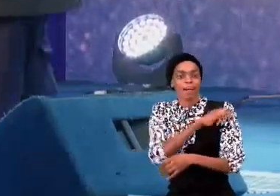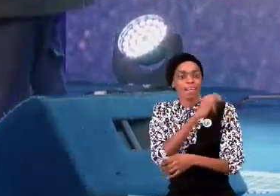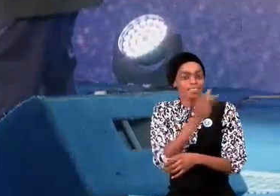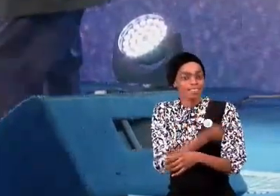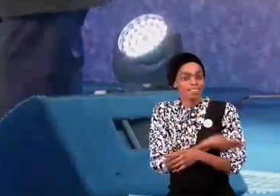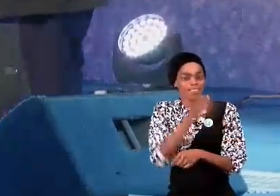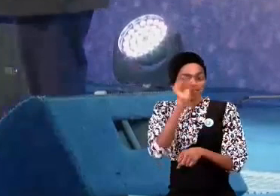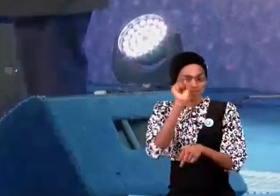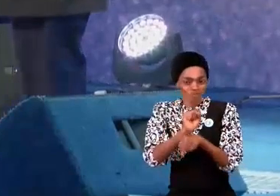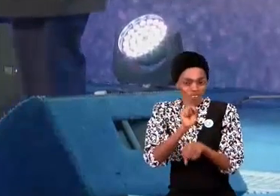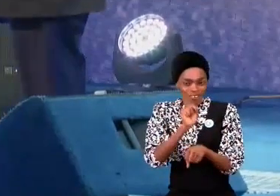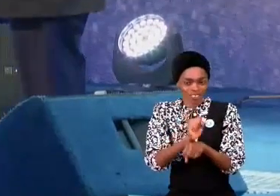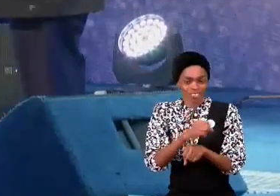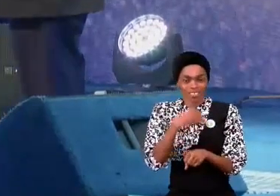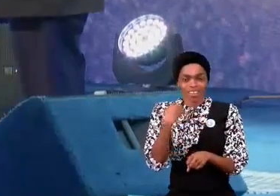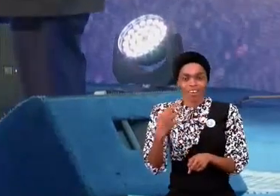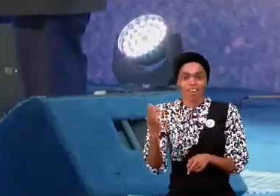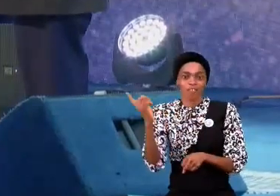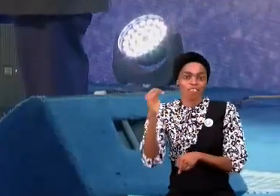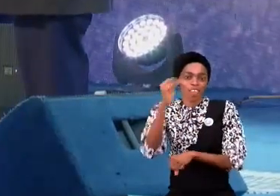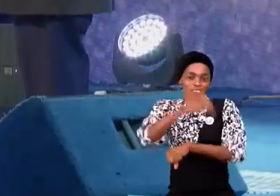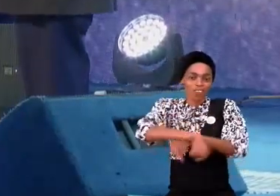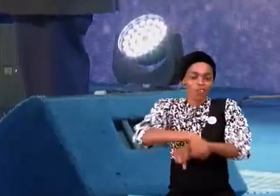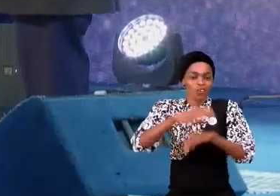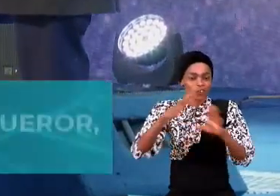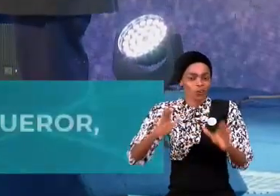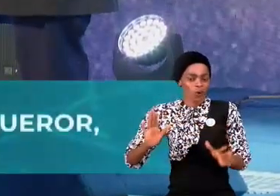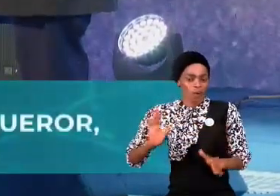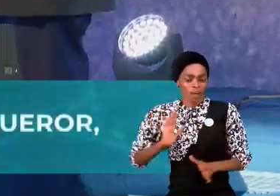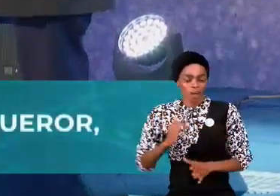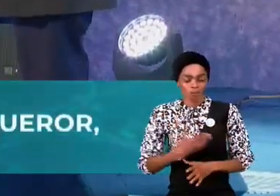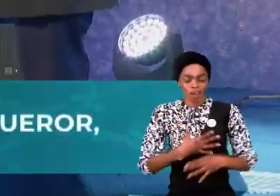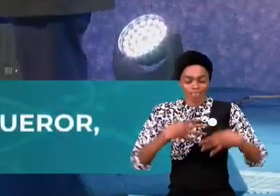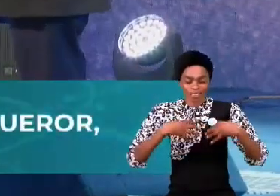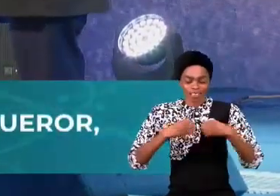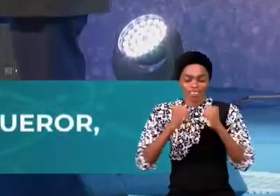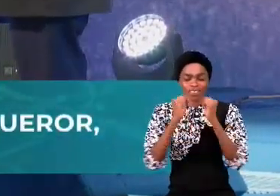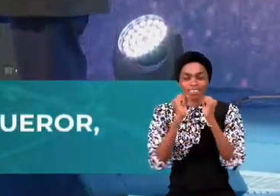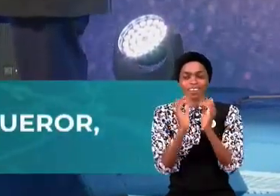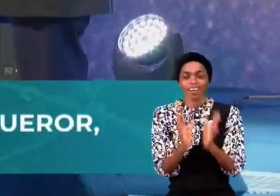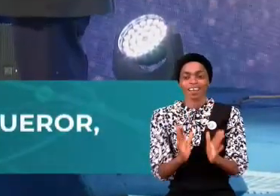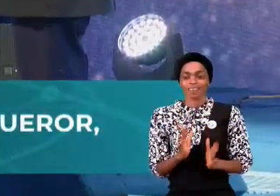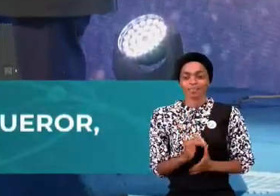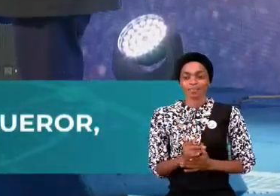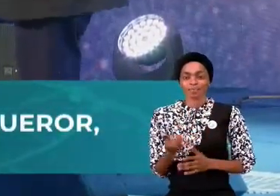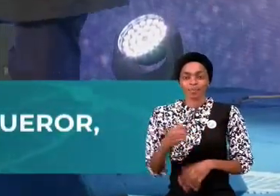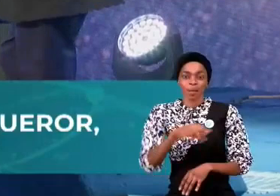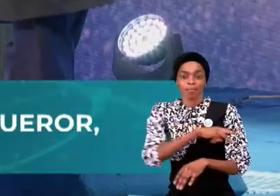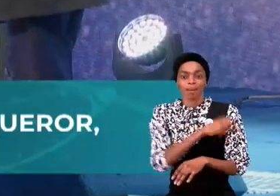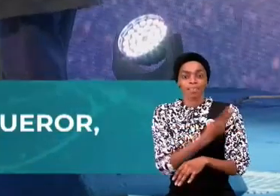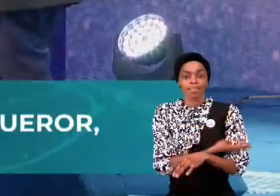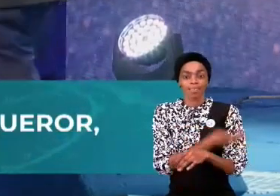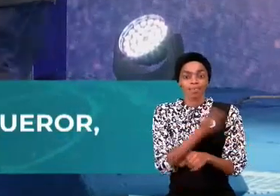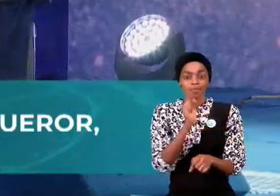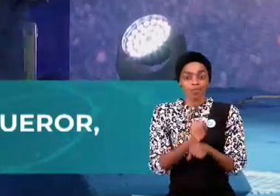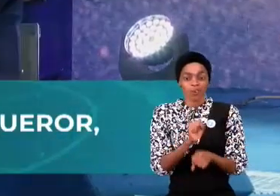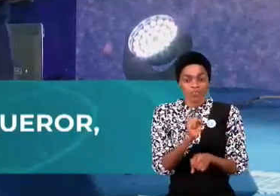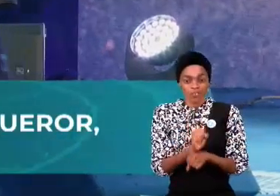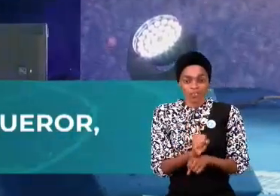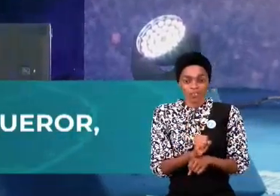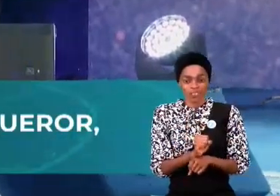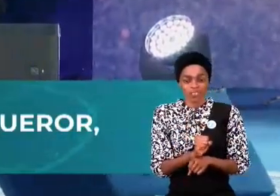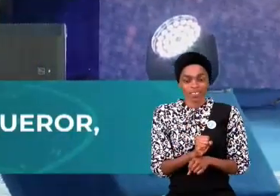mighty works of the conqueror, our healer.